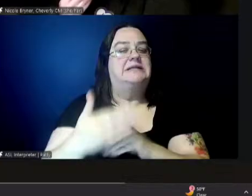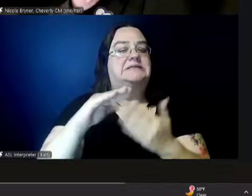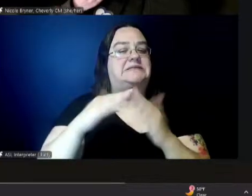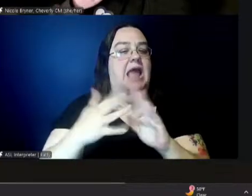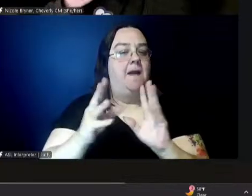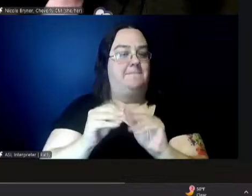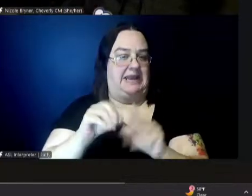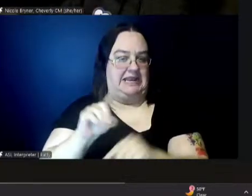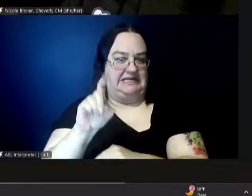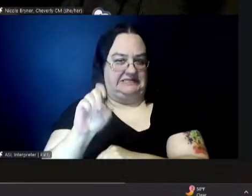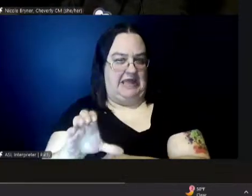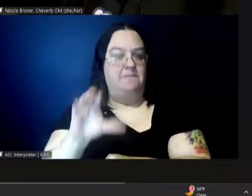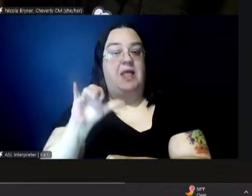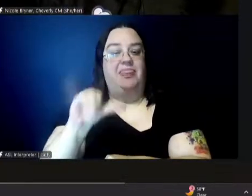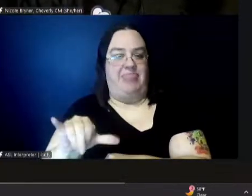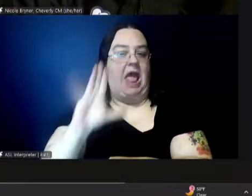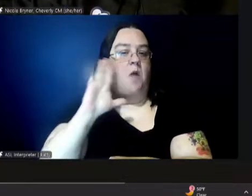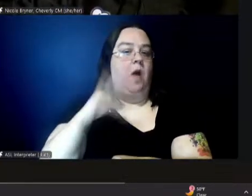then.